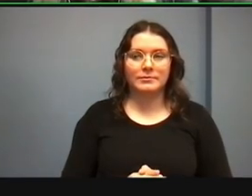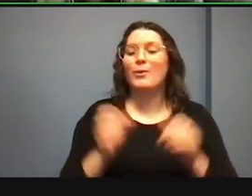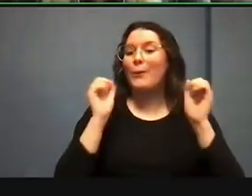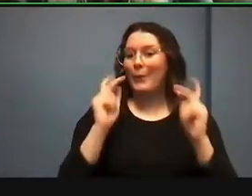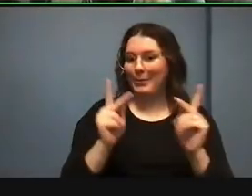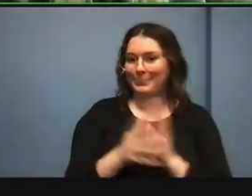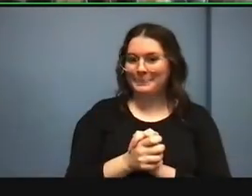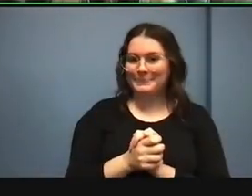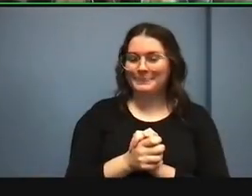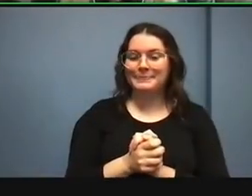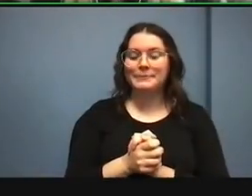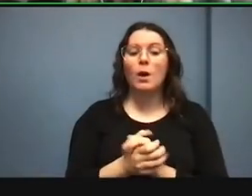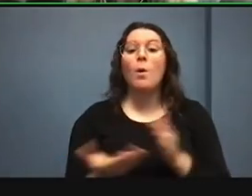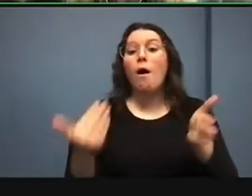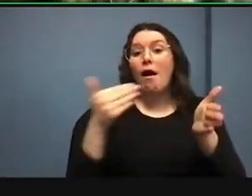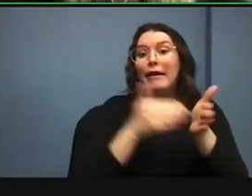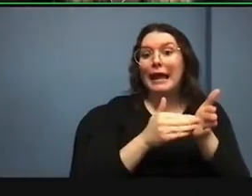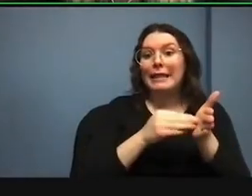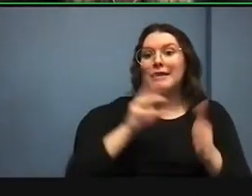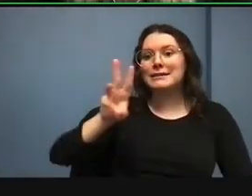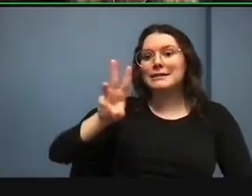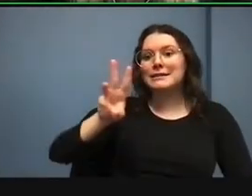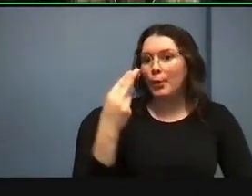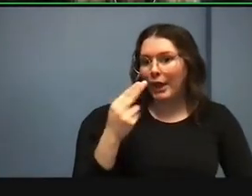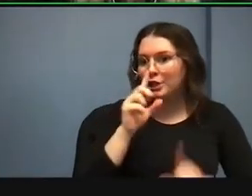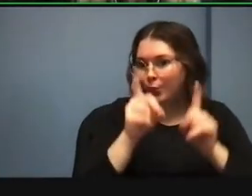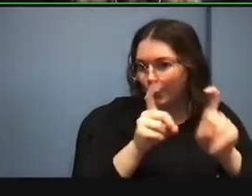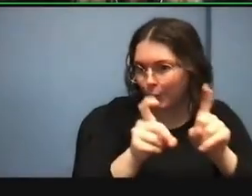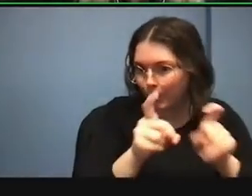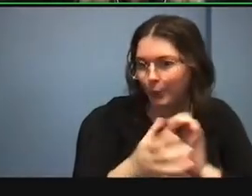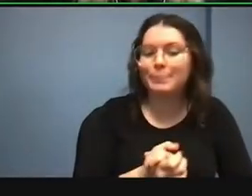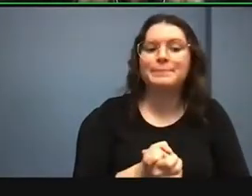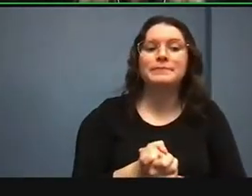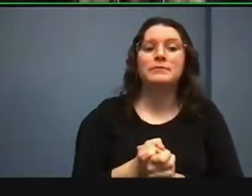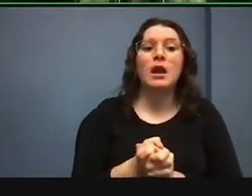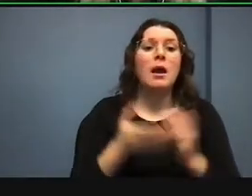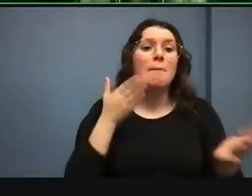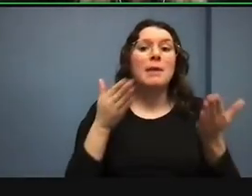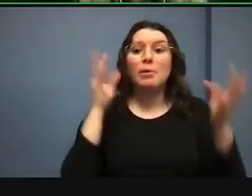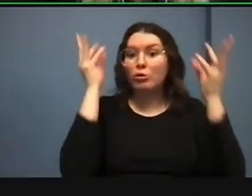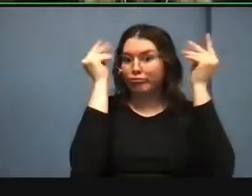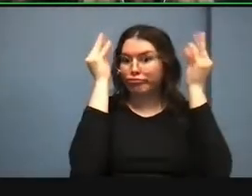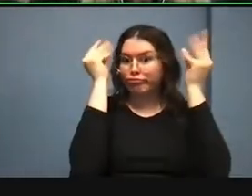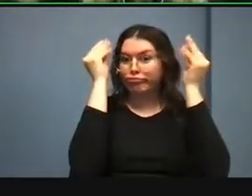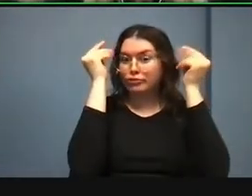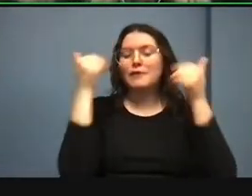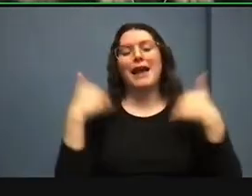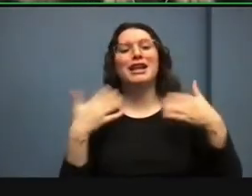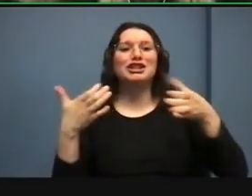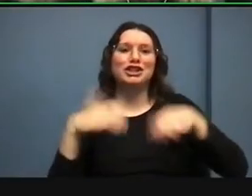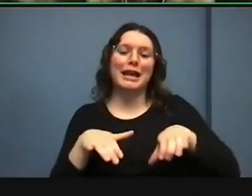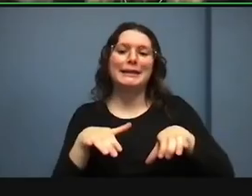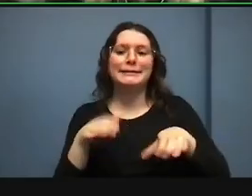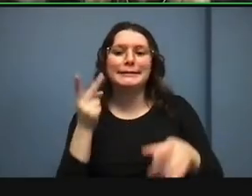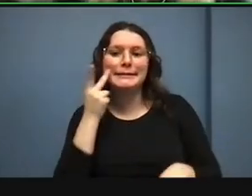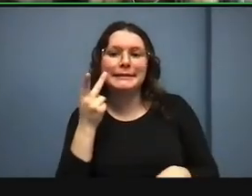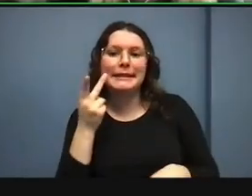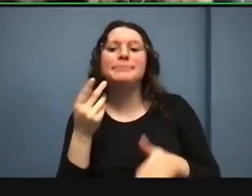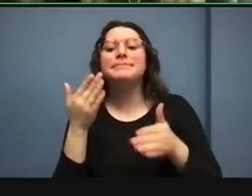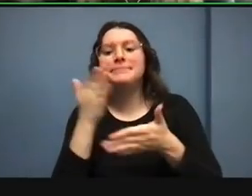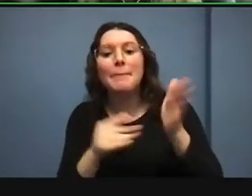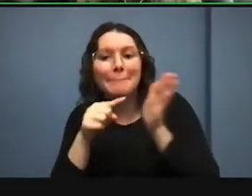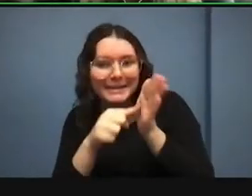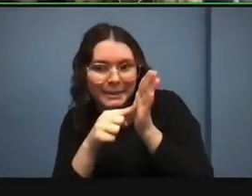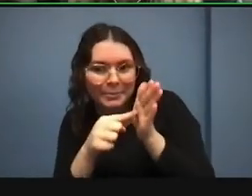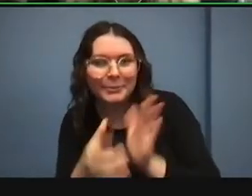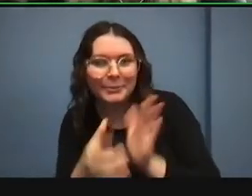Okay, so back to our WH questions. So maybe you've thought about it now that you've had a chance to see some of the examples.